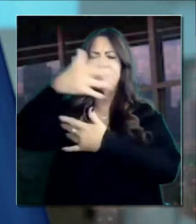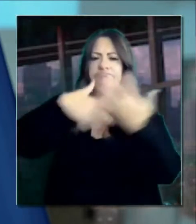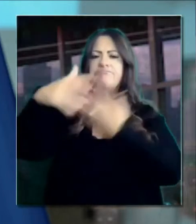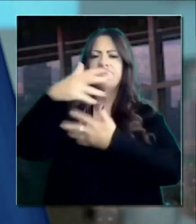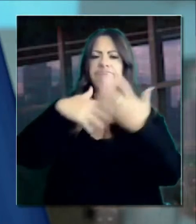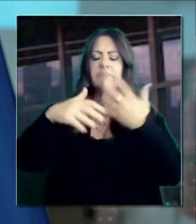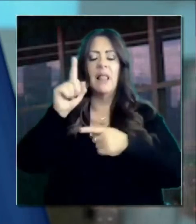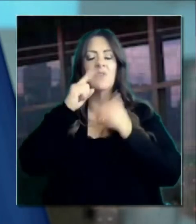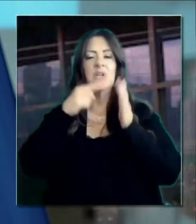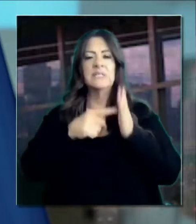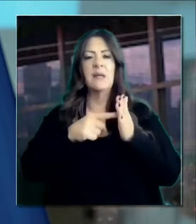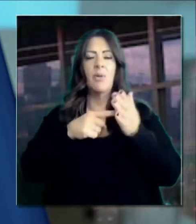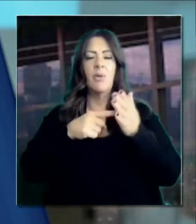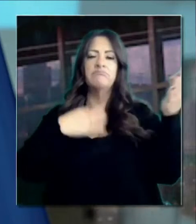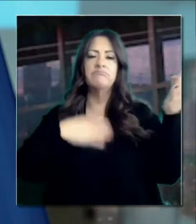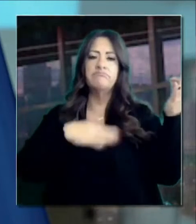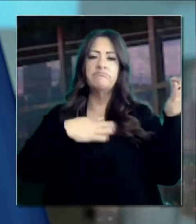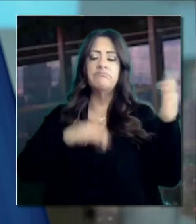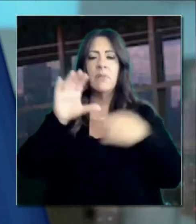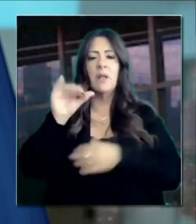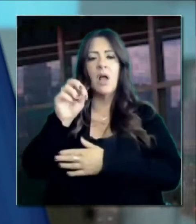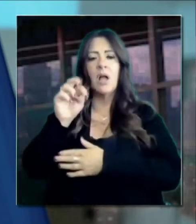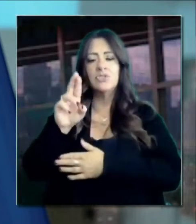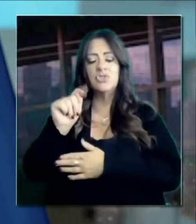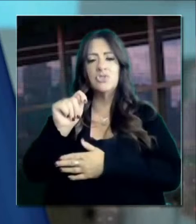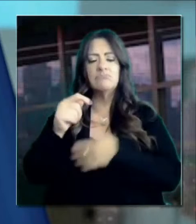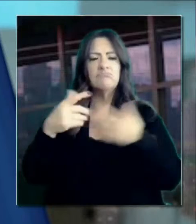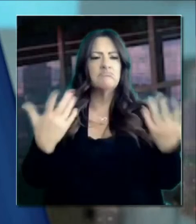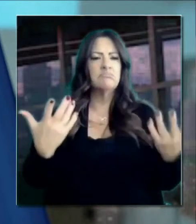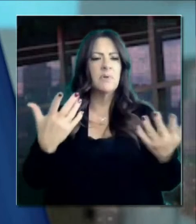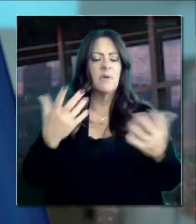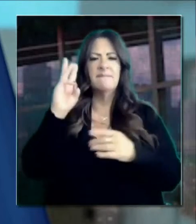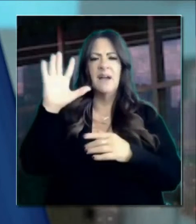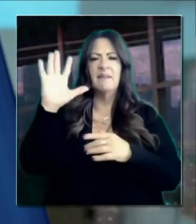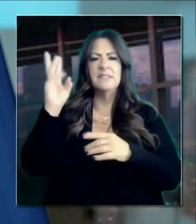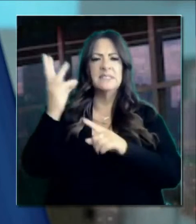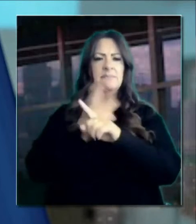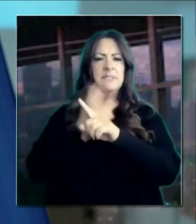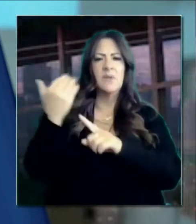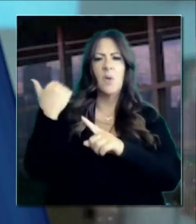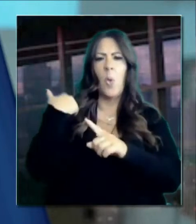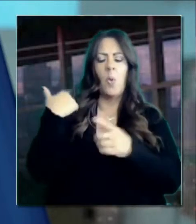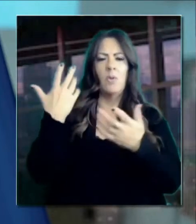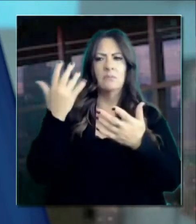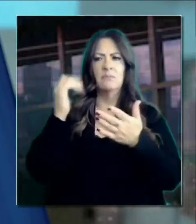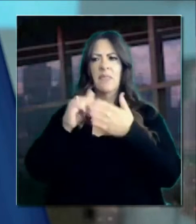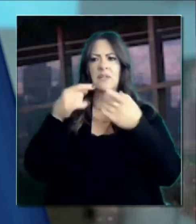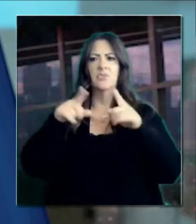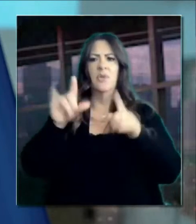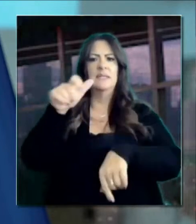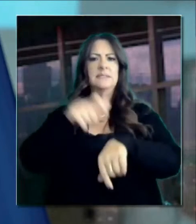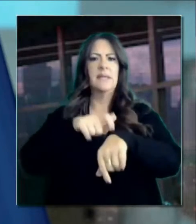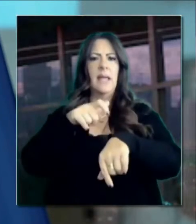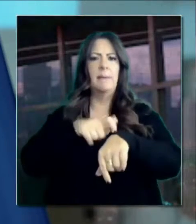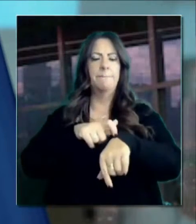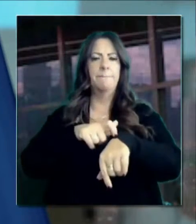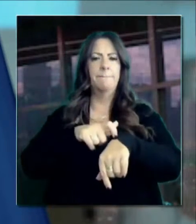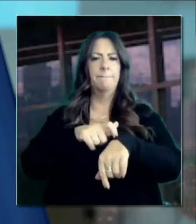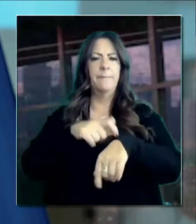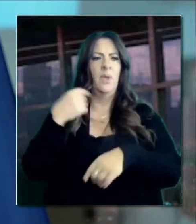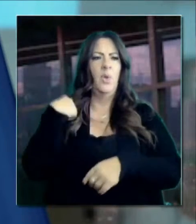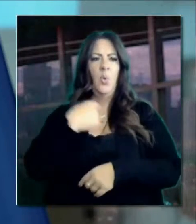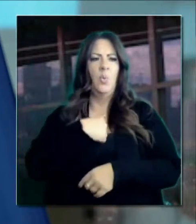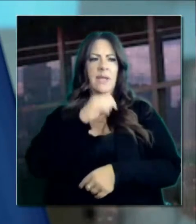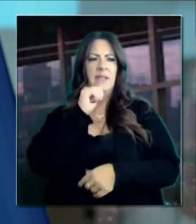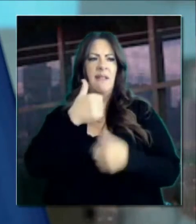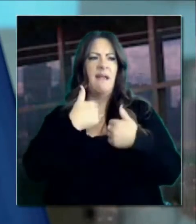too early, or frankly, 5-6 months ago in the midst of this pandemic, when we didn't necessarily